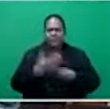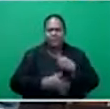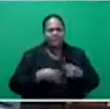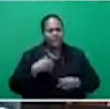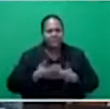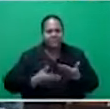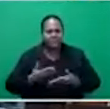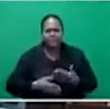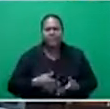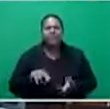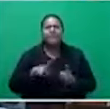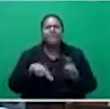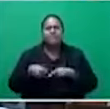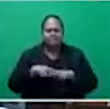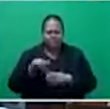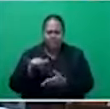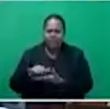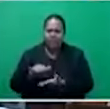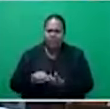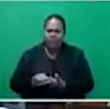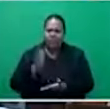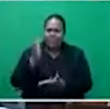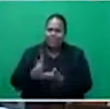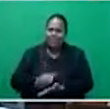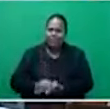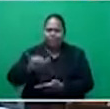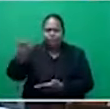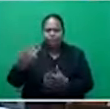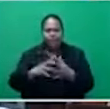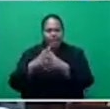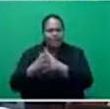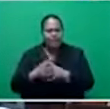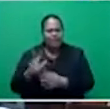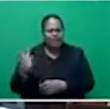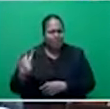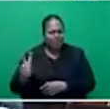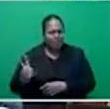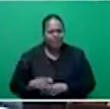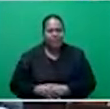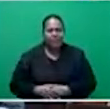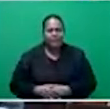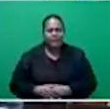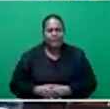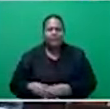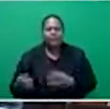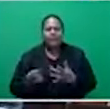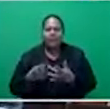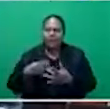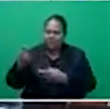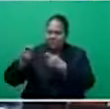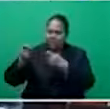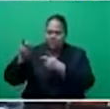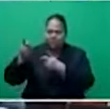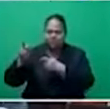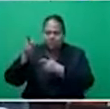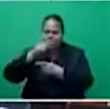direct flights to Vancouver. There are so many Fijians who live in Vancouver. There's another market source we can capture. There are people